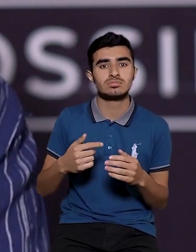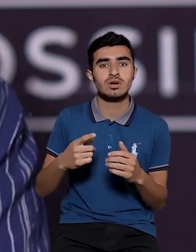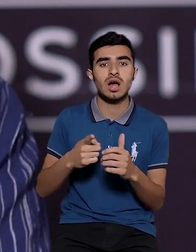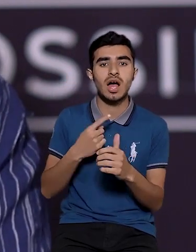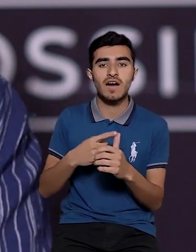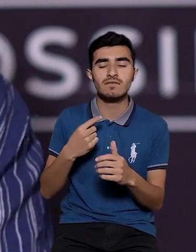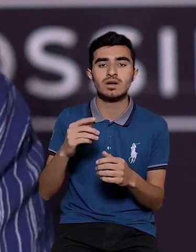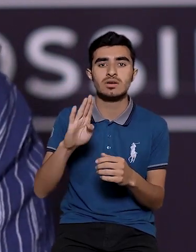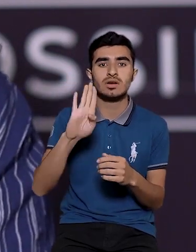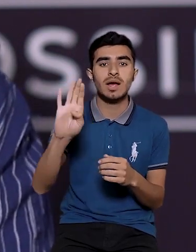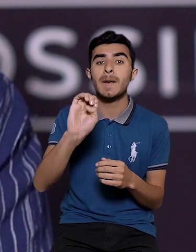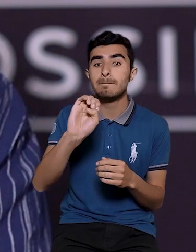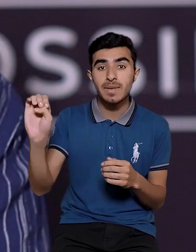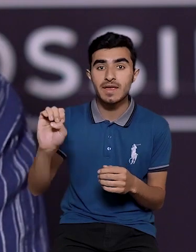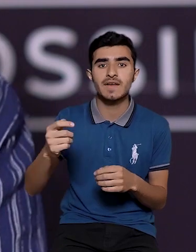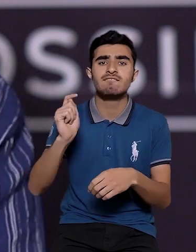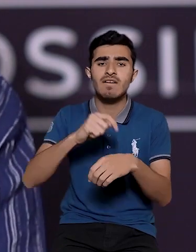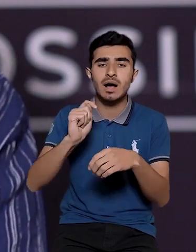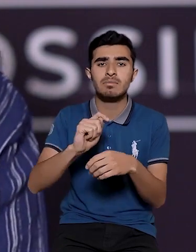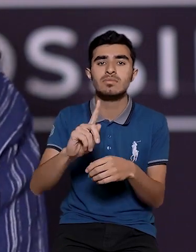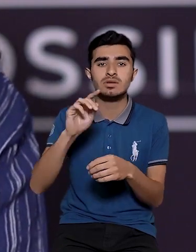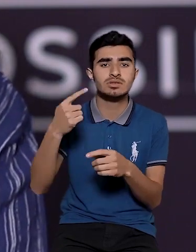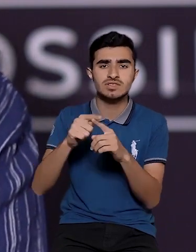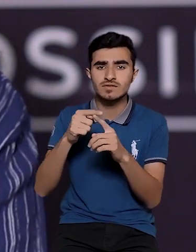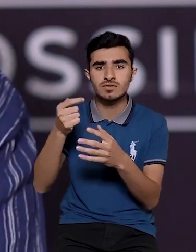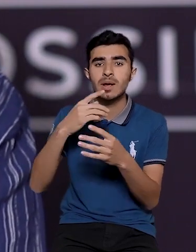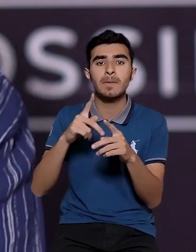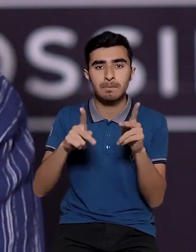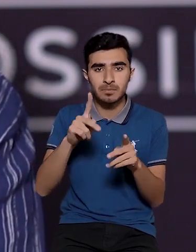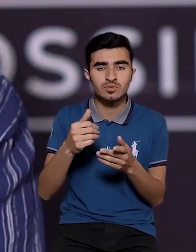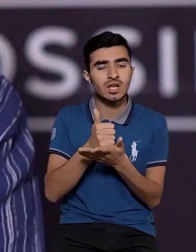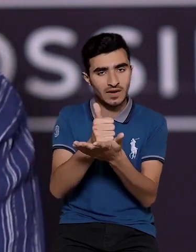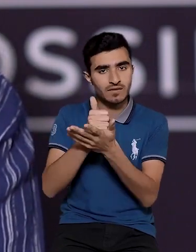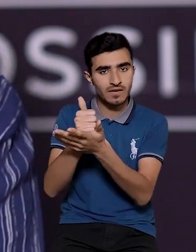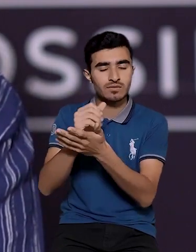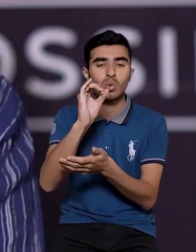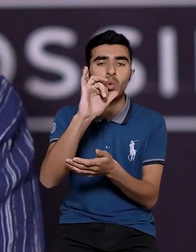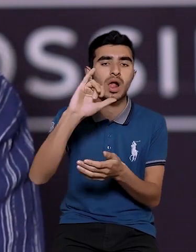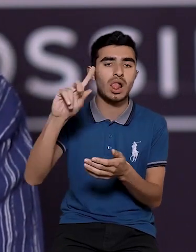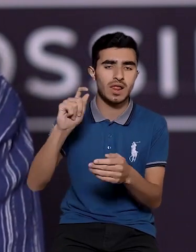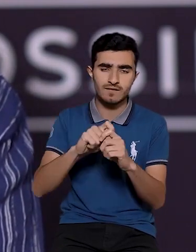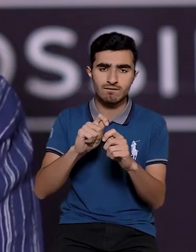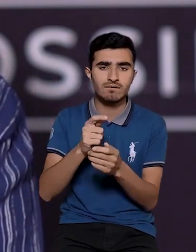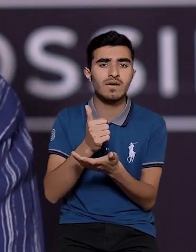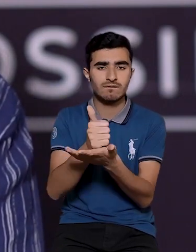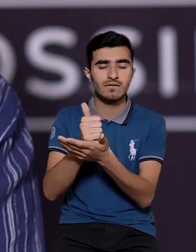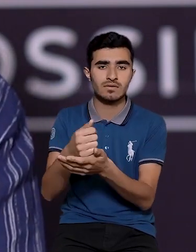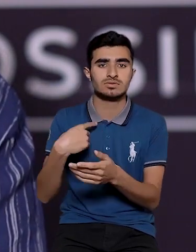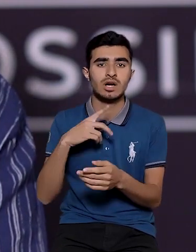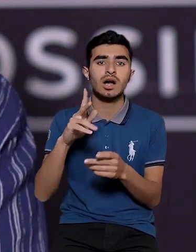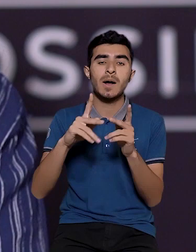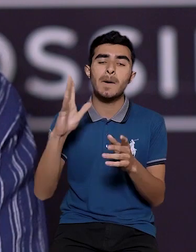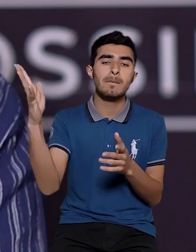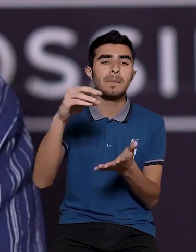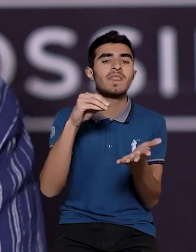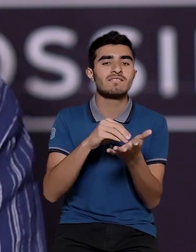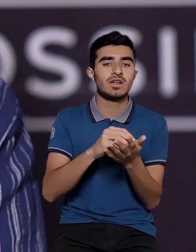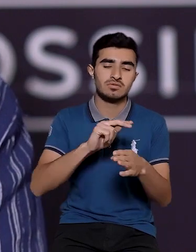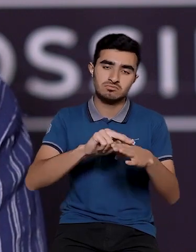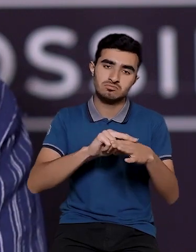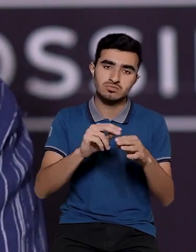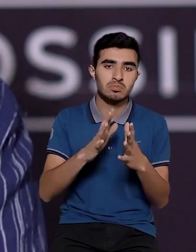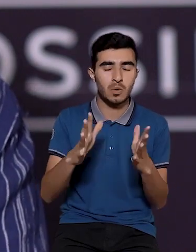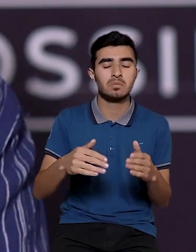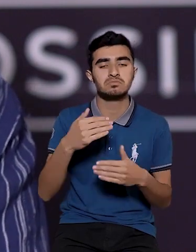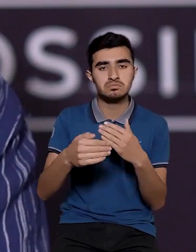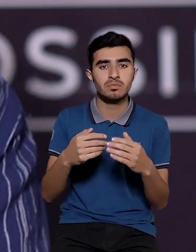started giving this bee venom oil to lots of people, and a lot of people benefited from it. So I started doing